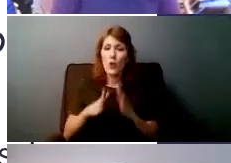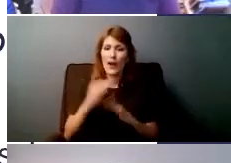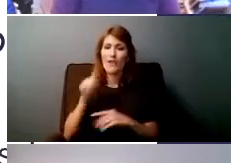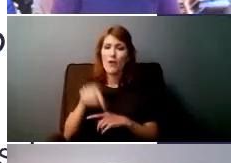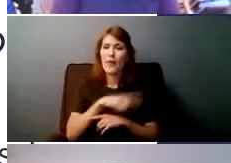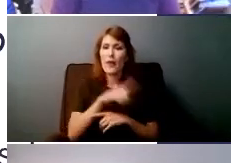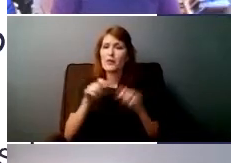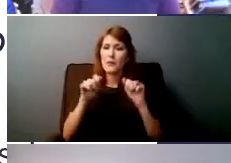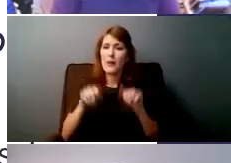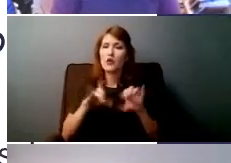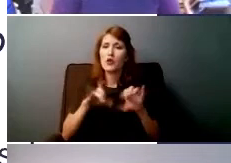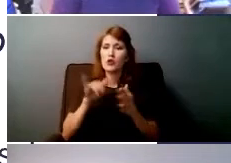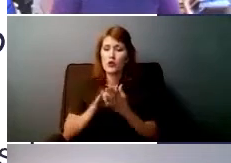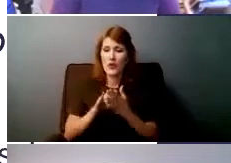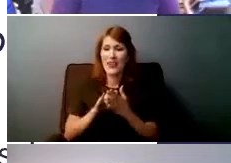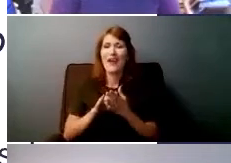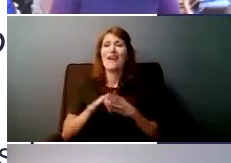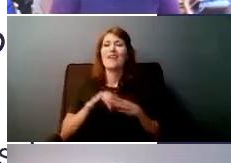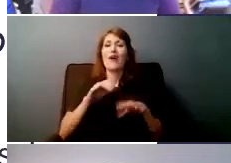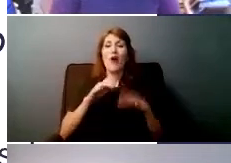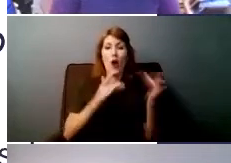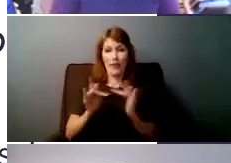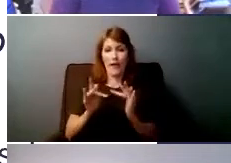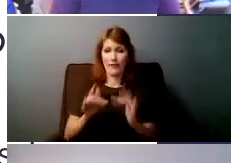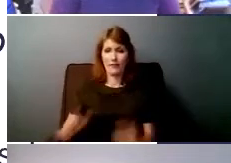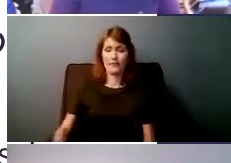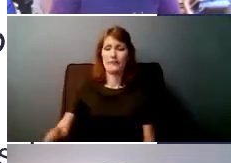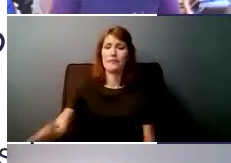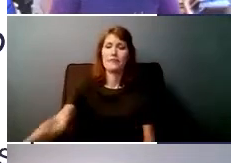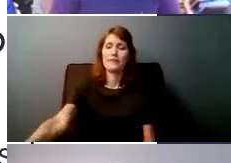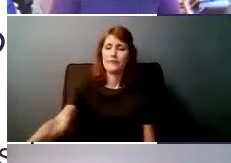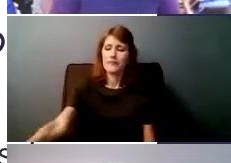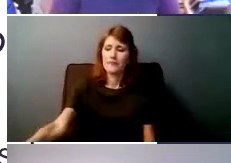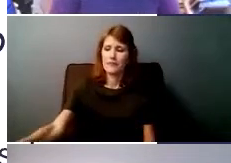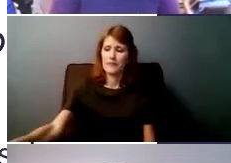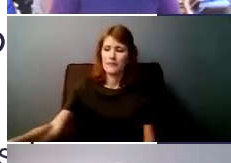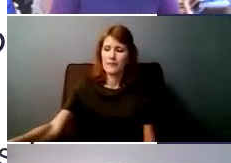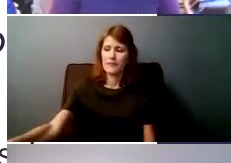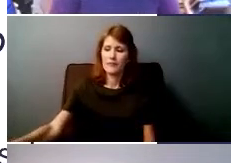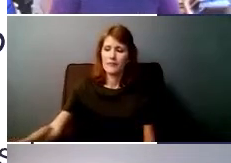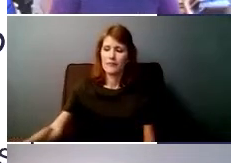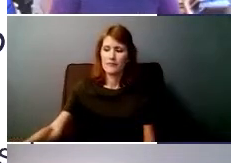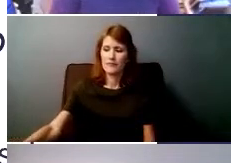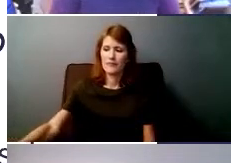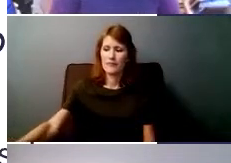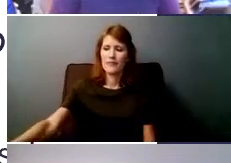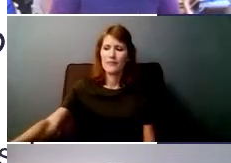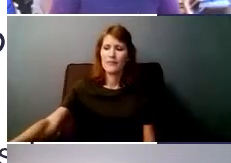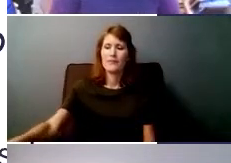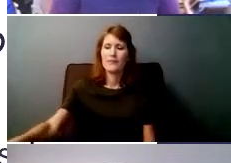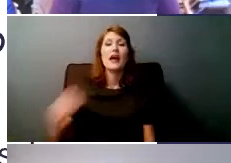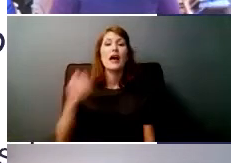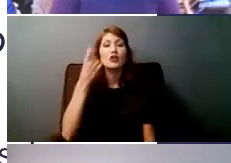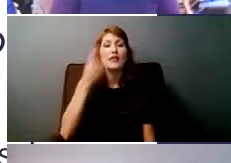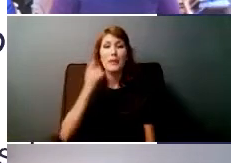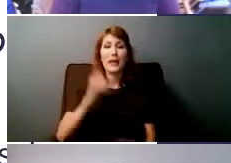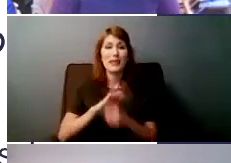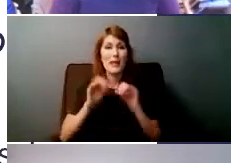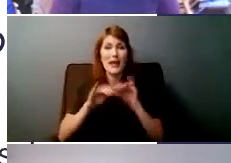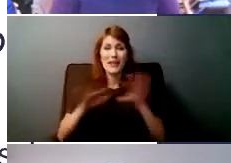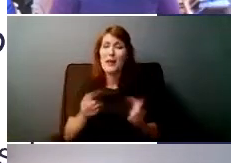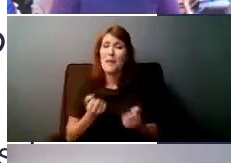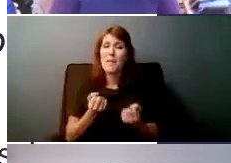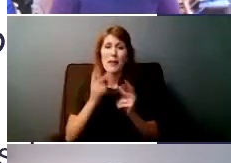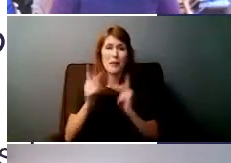an online setting. Now, because of the pandemic, a lot of the folks were not on campus. They had not been on campus for months